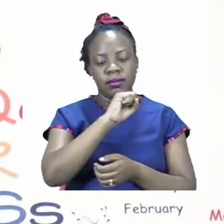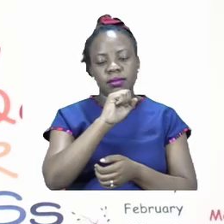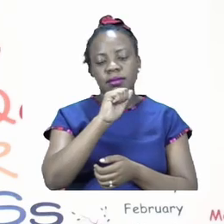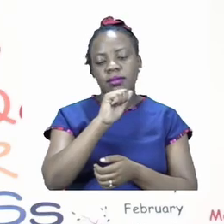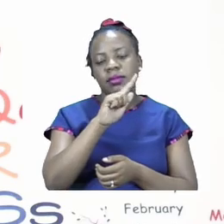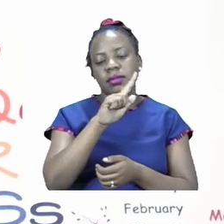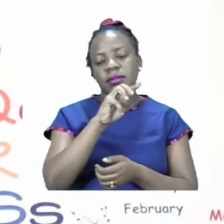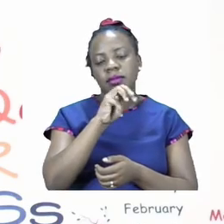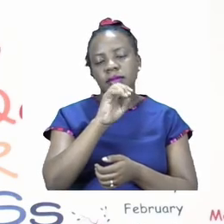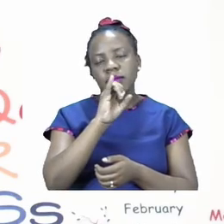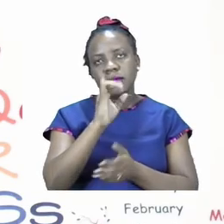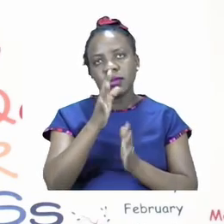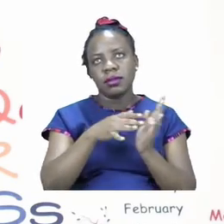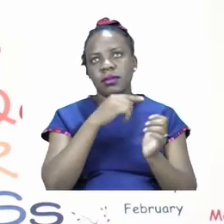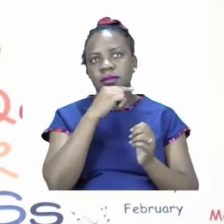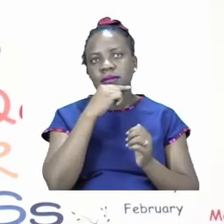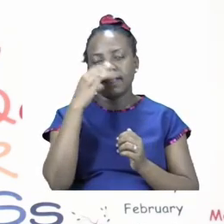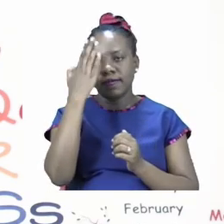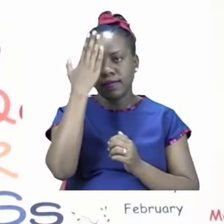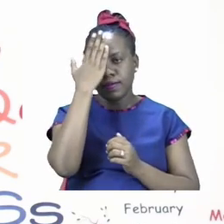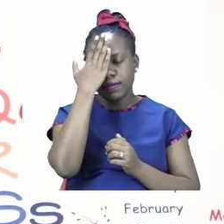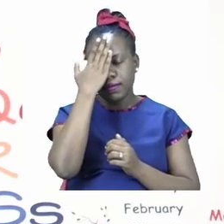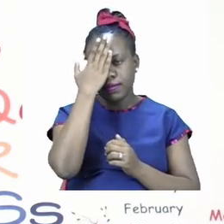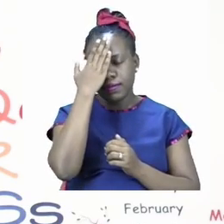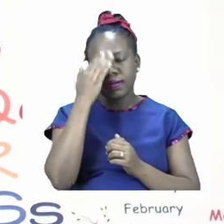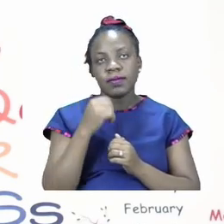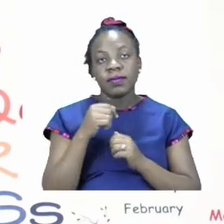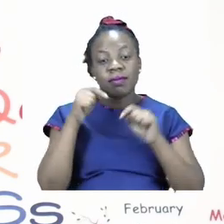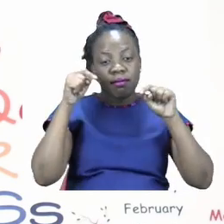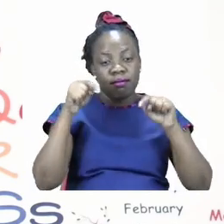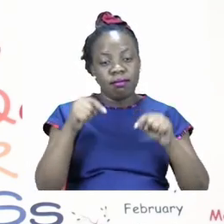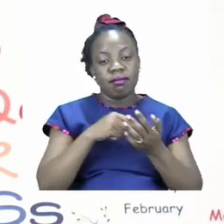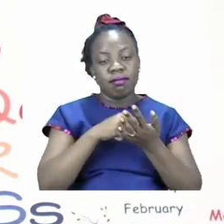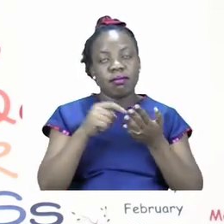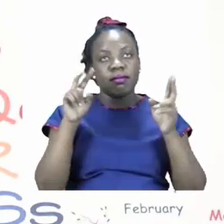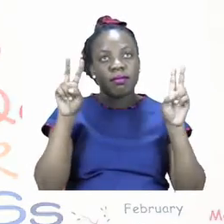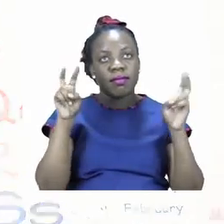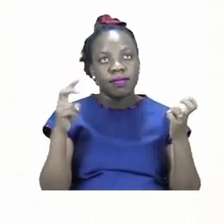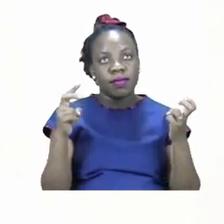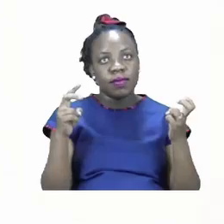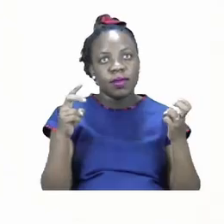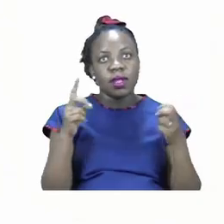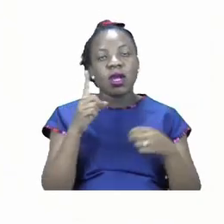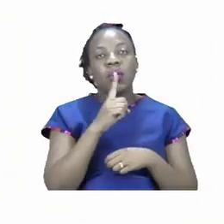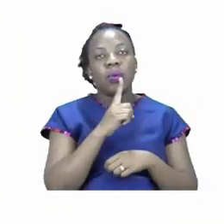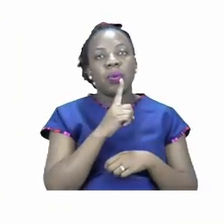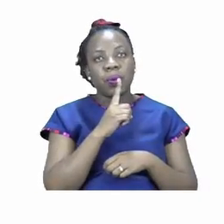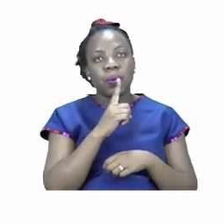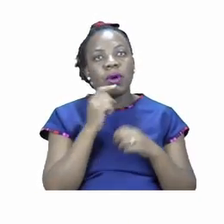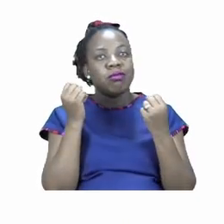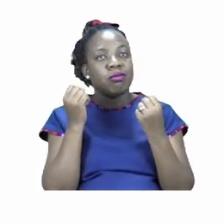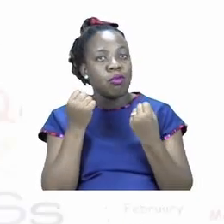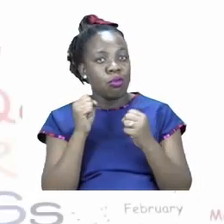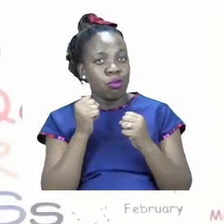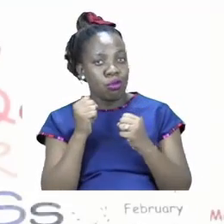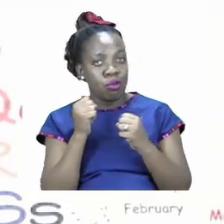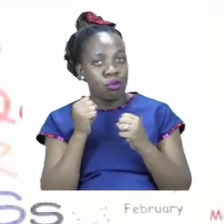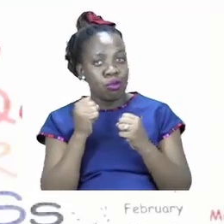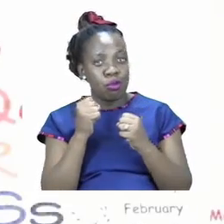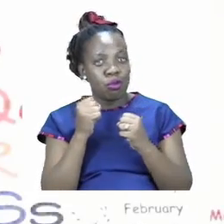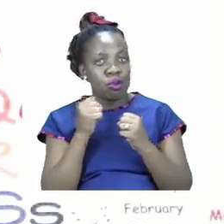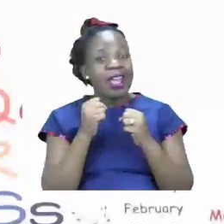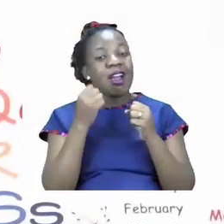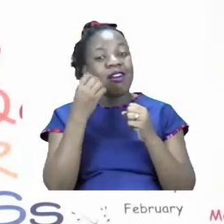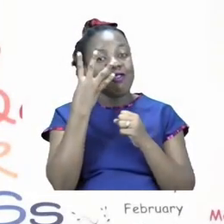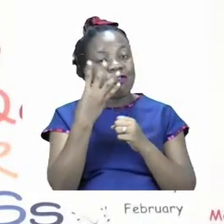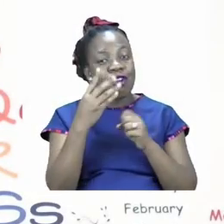much for joining me today. Our theme this week is heating and cooling and the